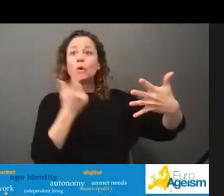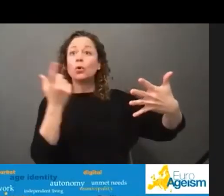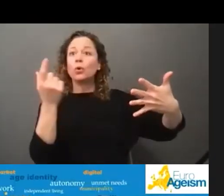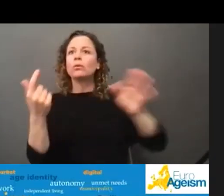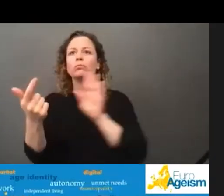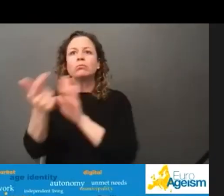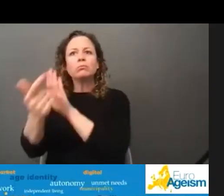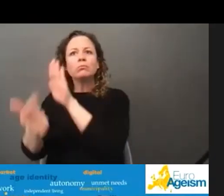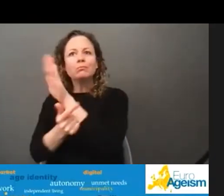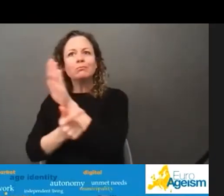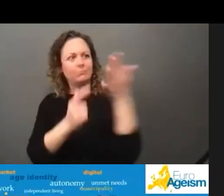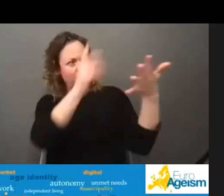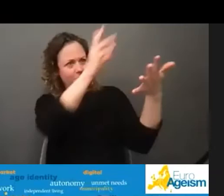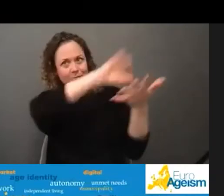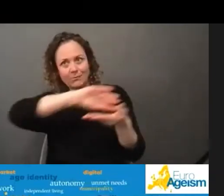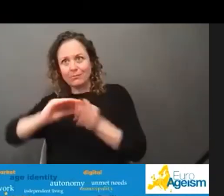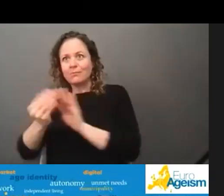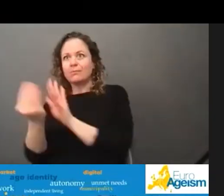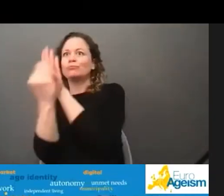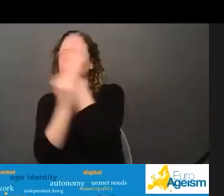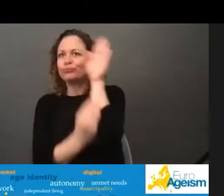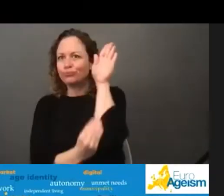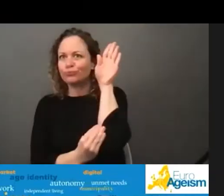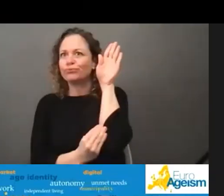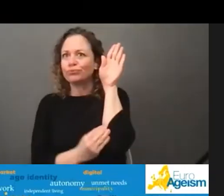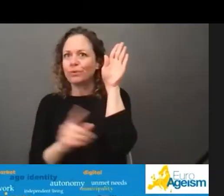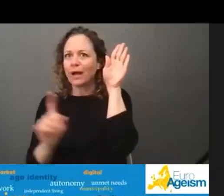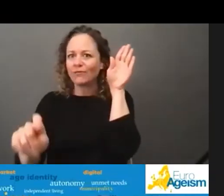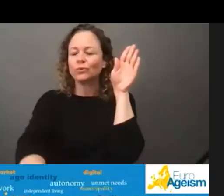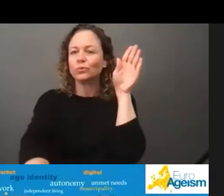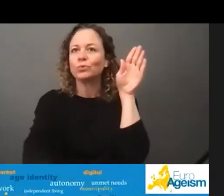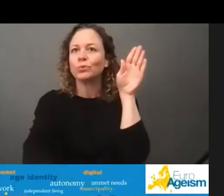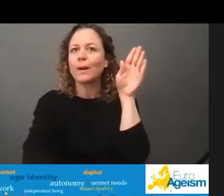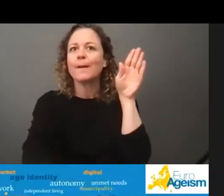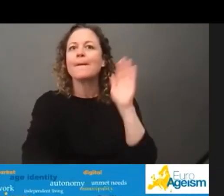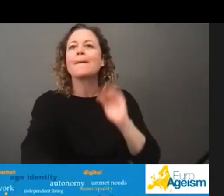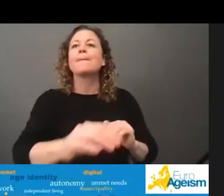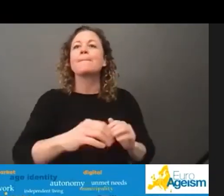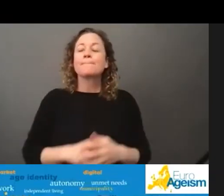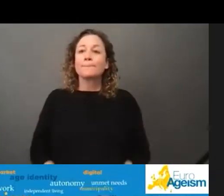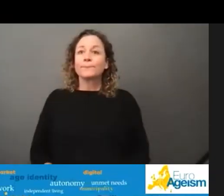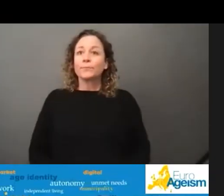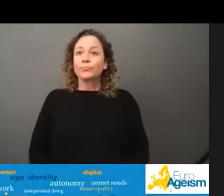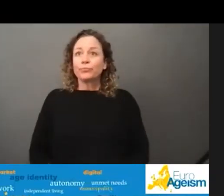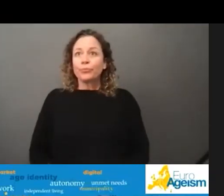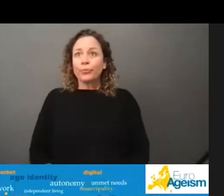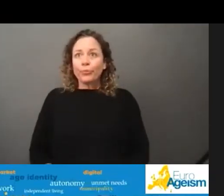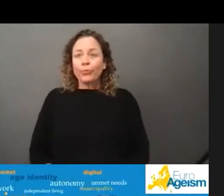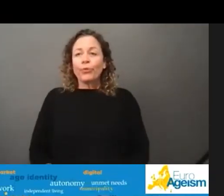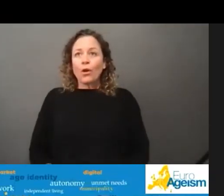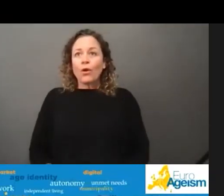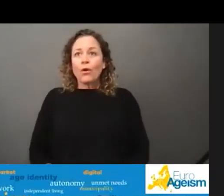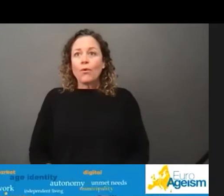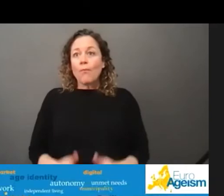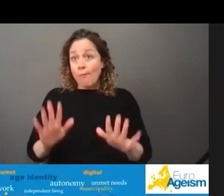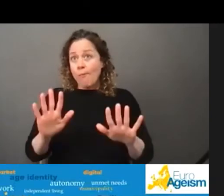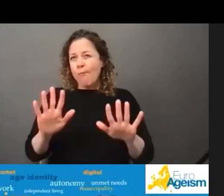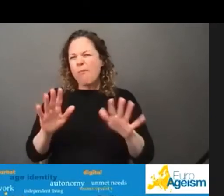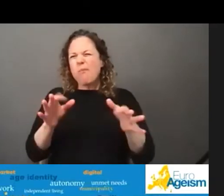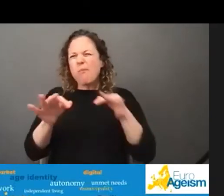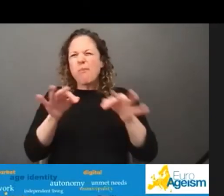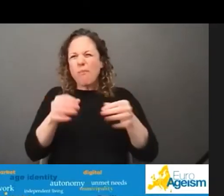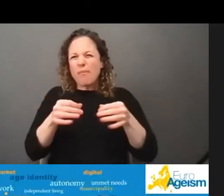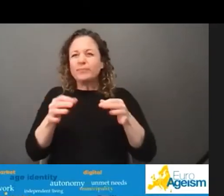quick segue before I get into kind of the meat of the couple of topics which will illustrate the point. So currently we have